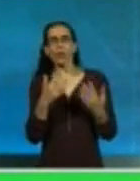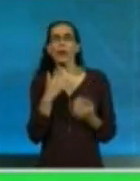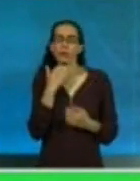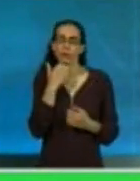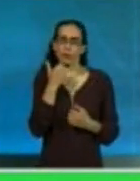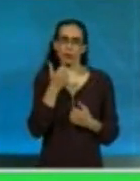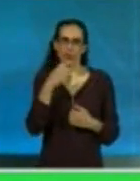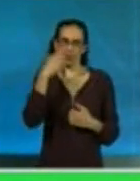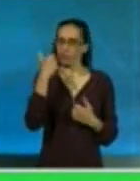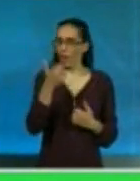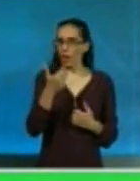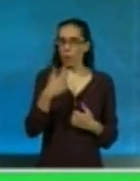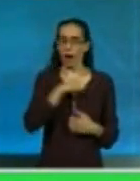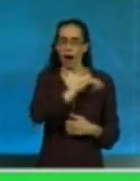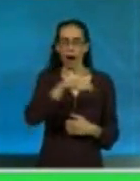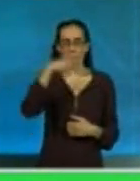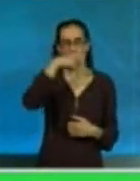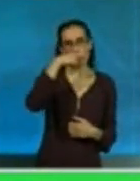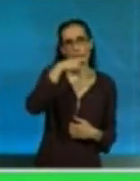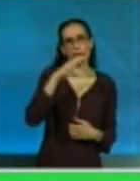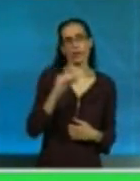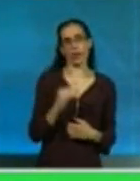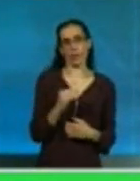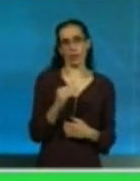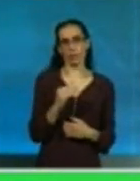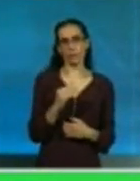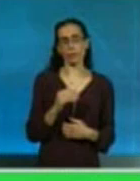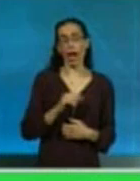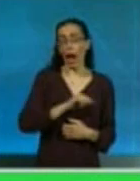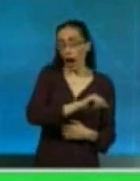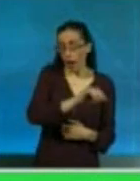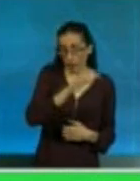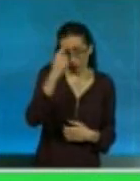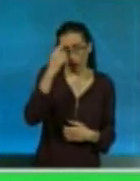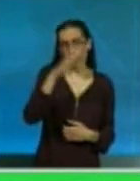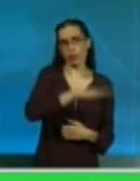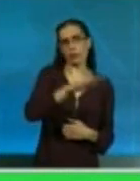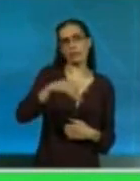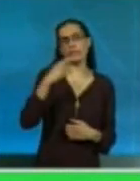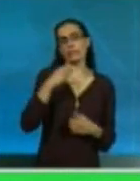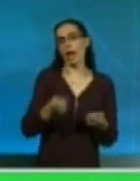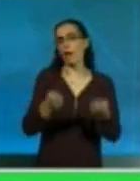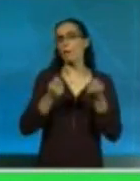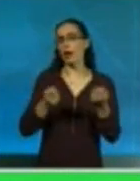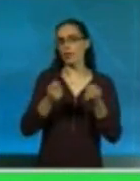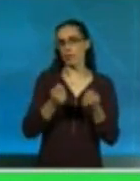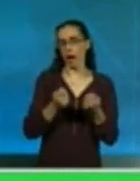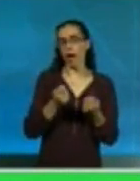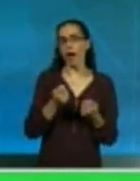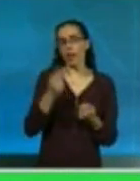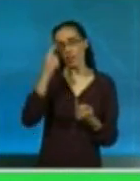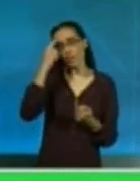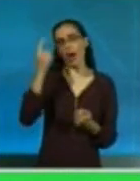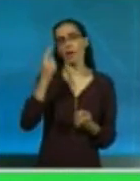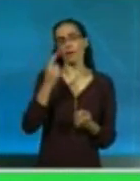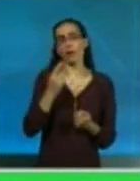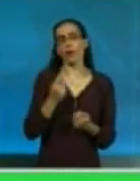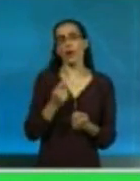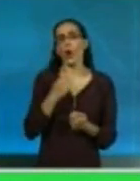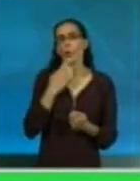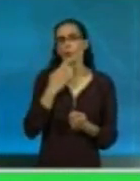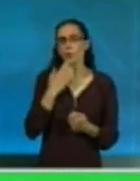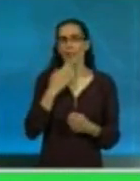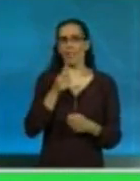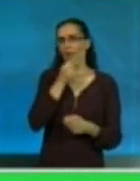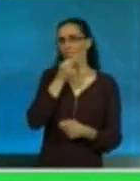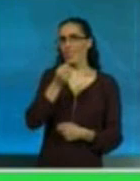u fosthom irridu nagħmlu xi ħaġa. Naħseb il-Marsin kollha jafu mhux il-Marsin meta jiġu intervistati minn